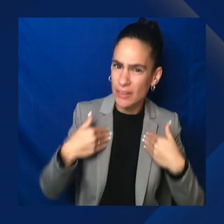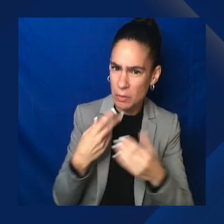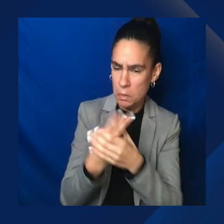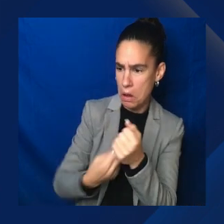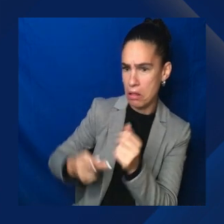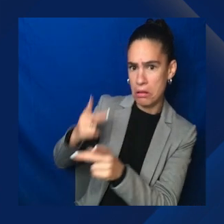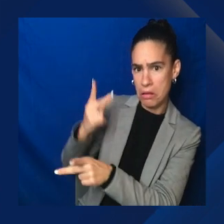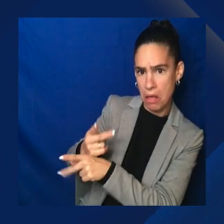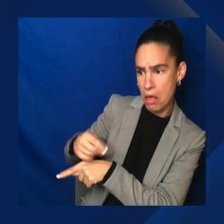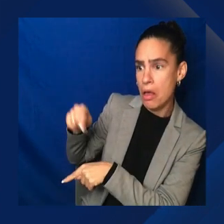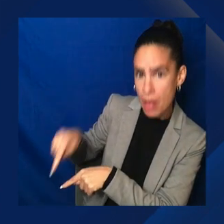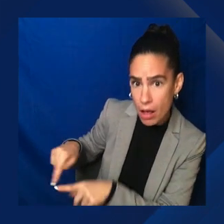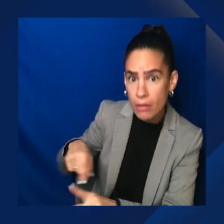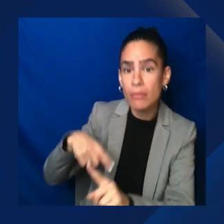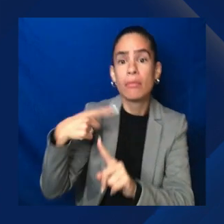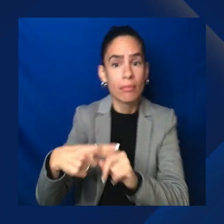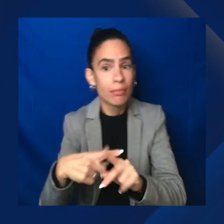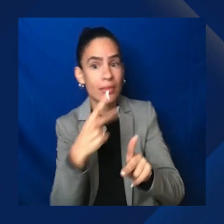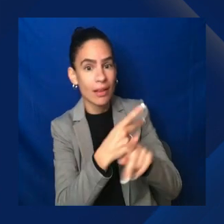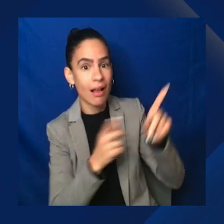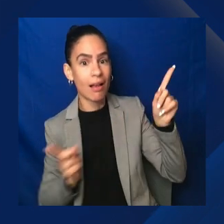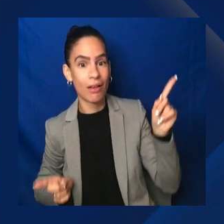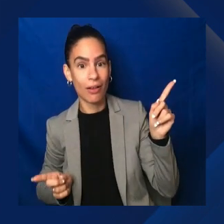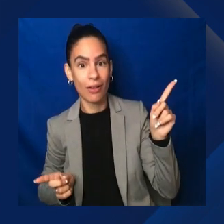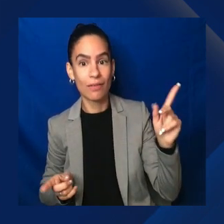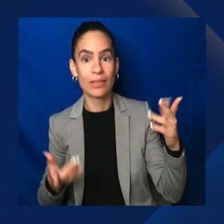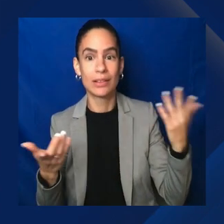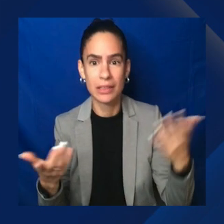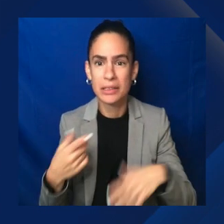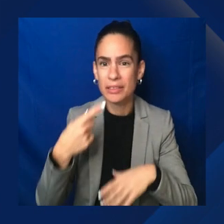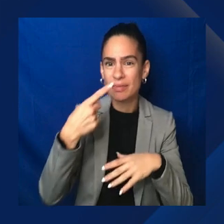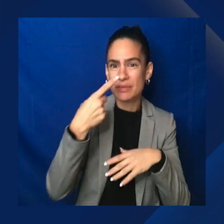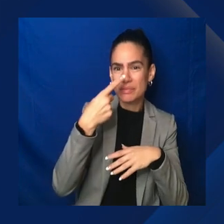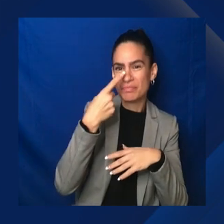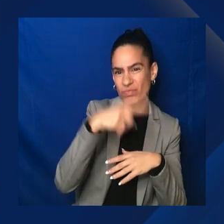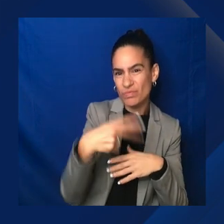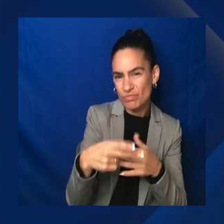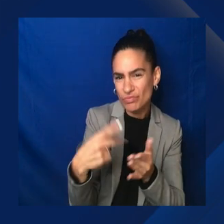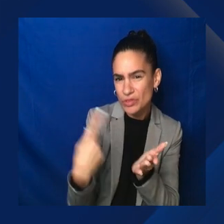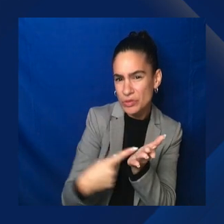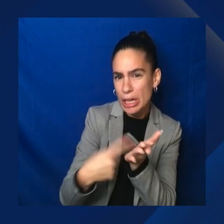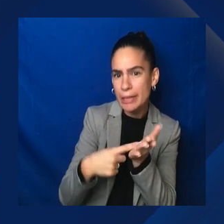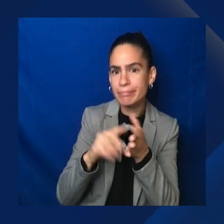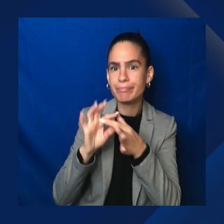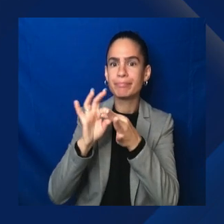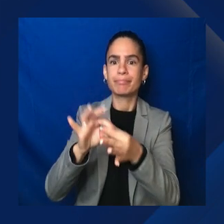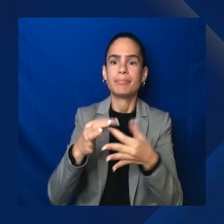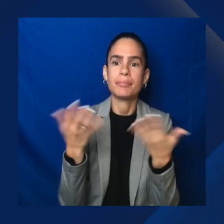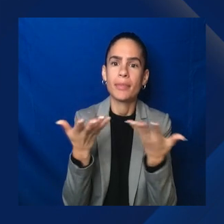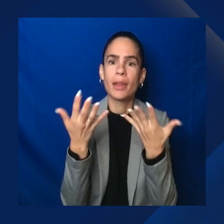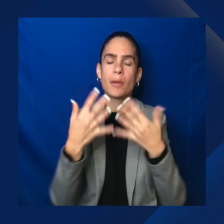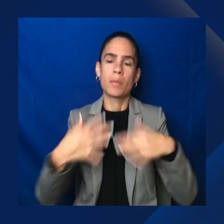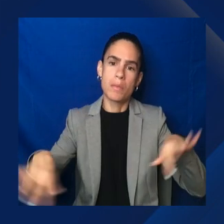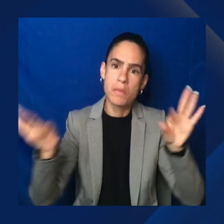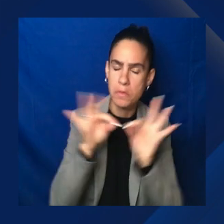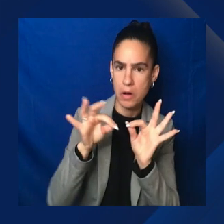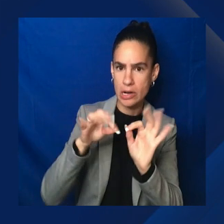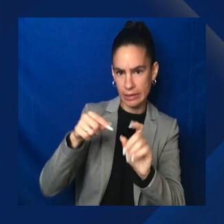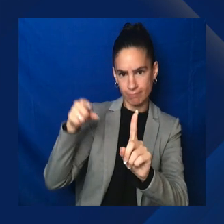their senior relatives. So let's talk a little bit about the importance of a nation